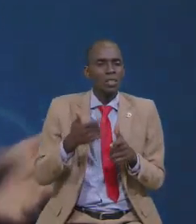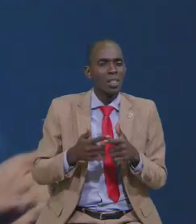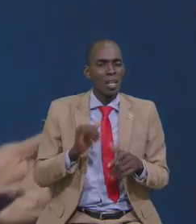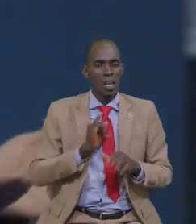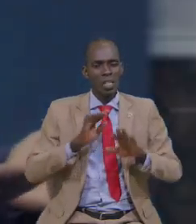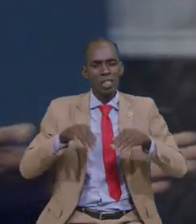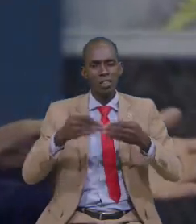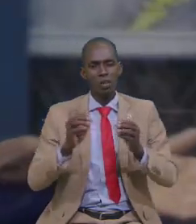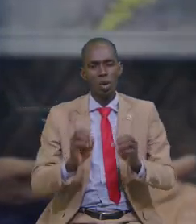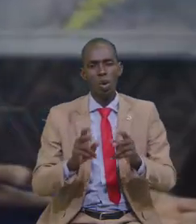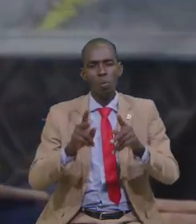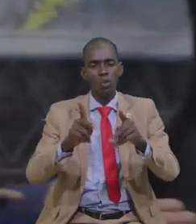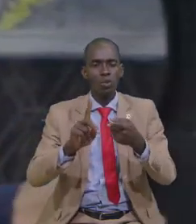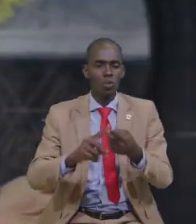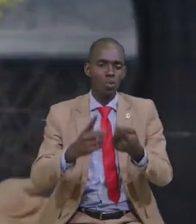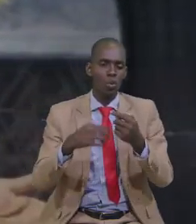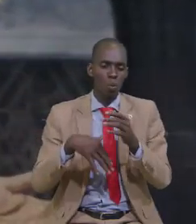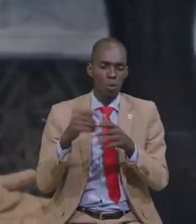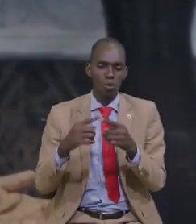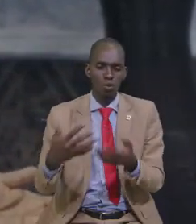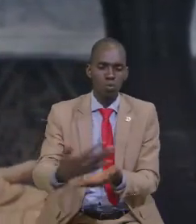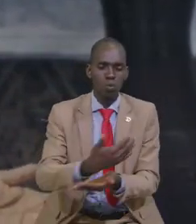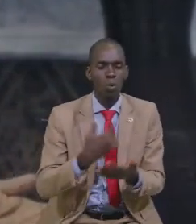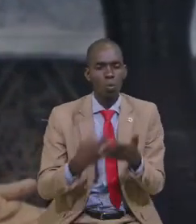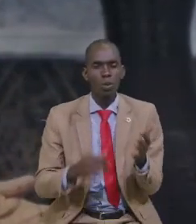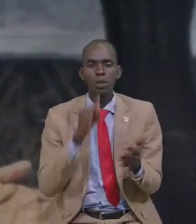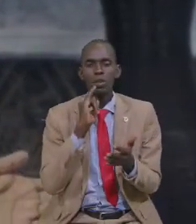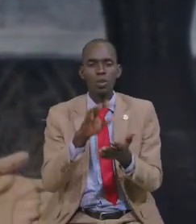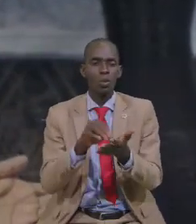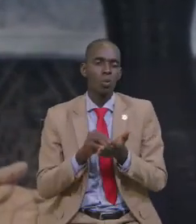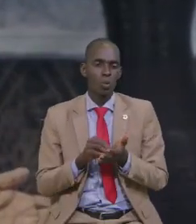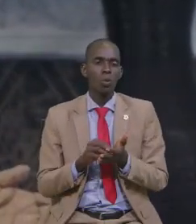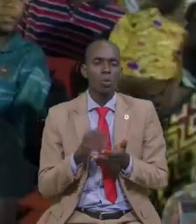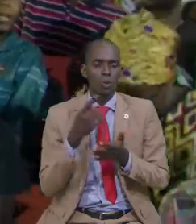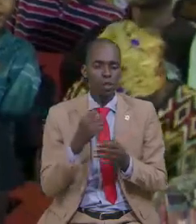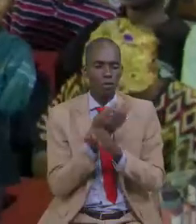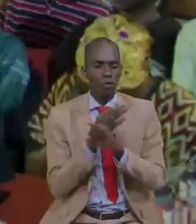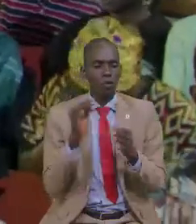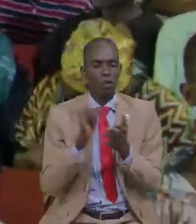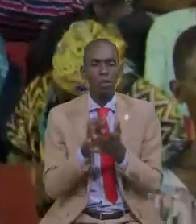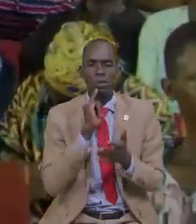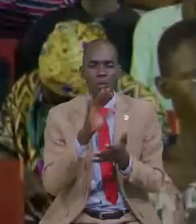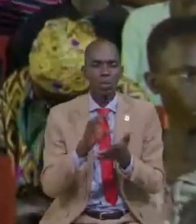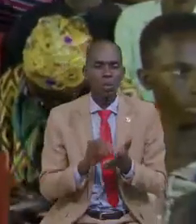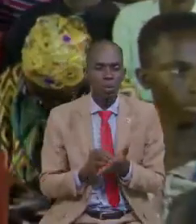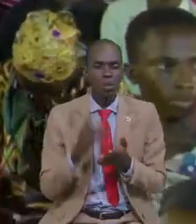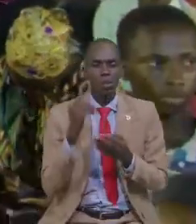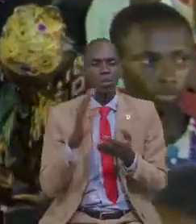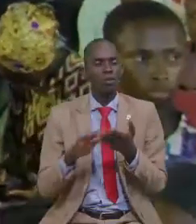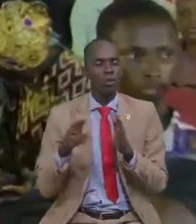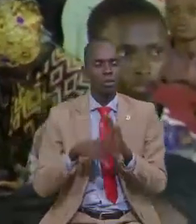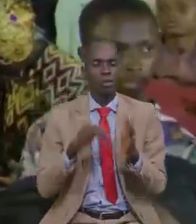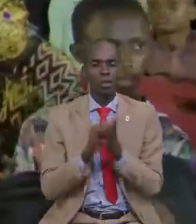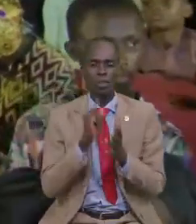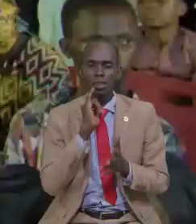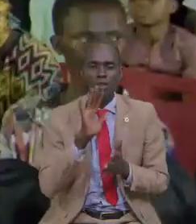and claim what belongs to you. The freedom that belongs to you. The forgiveness that belongs to you. I give